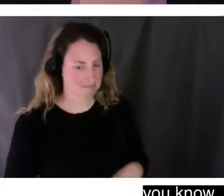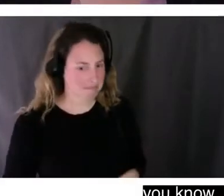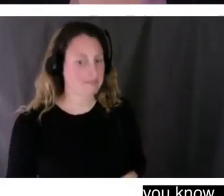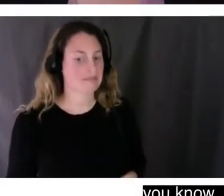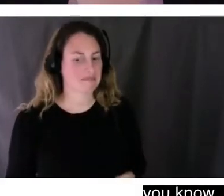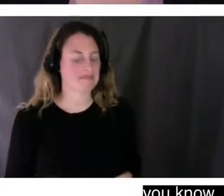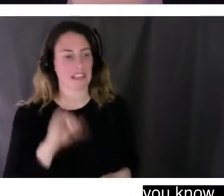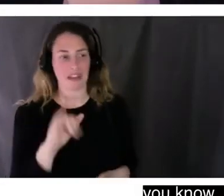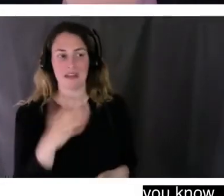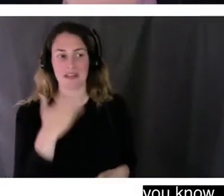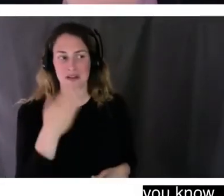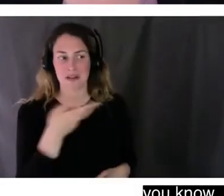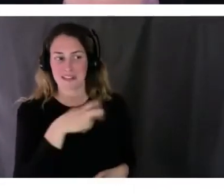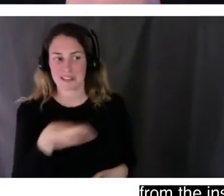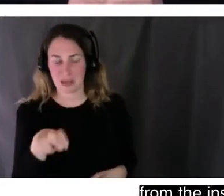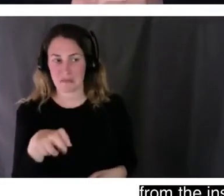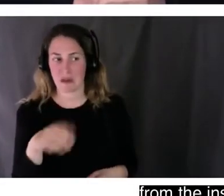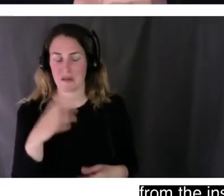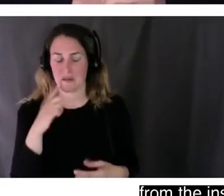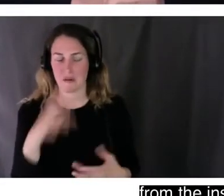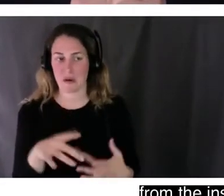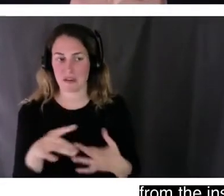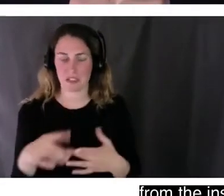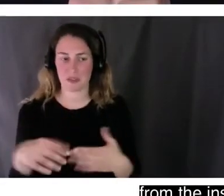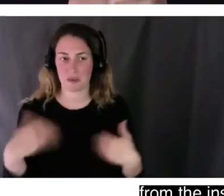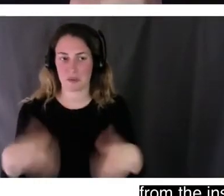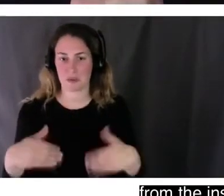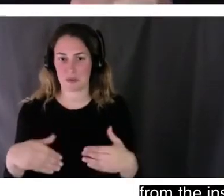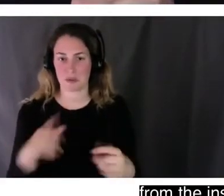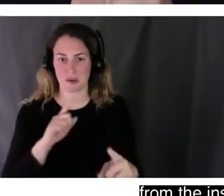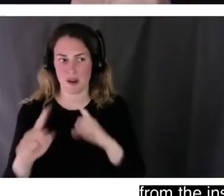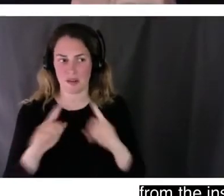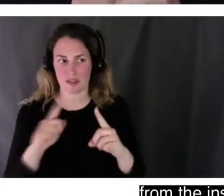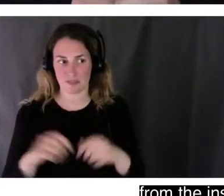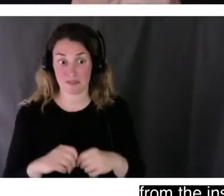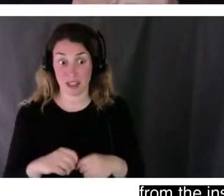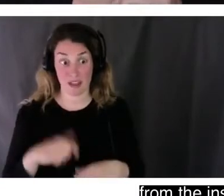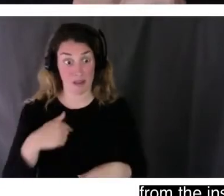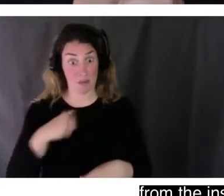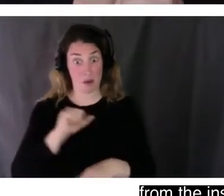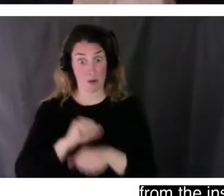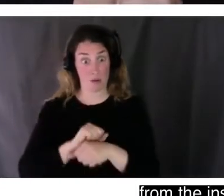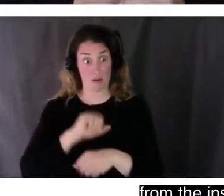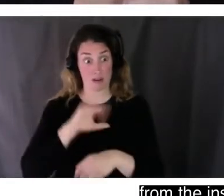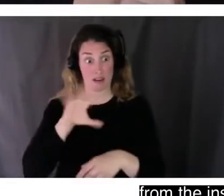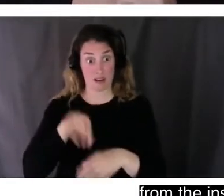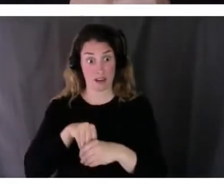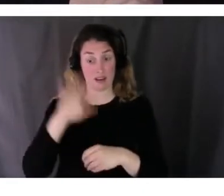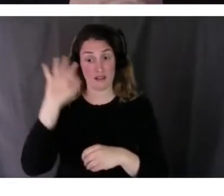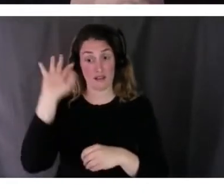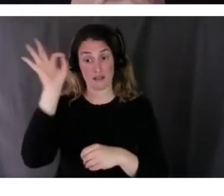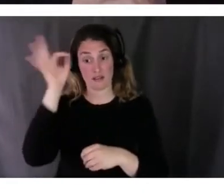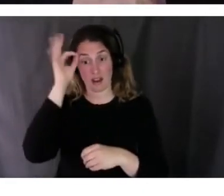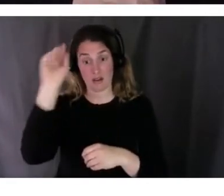think what I'm seeing from the inside is a groundswell of